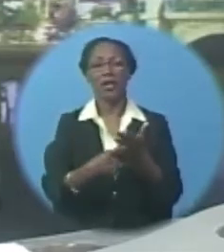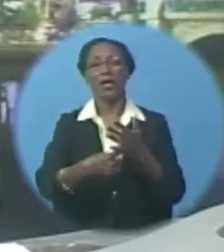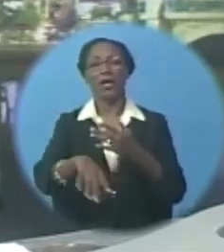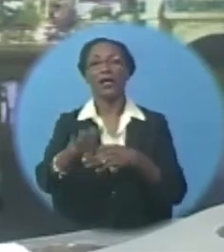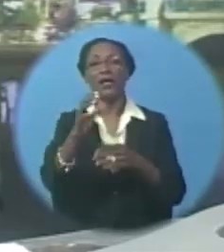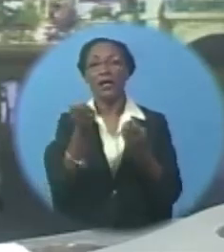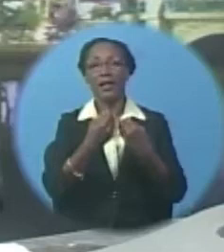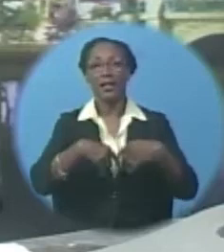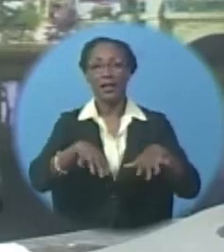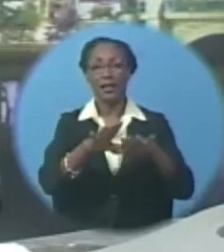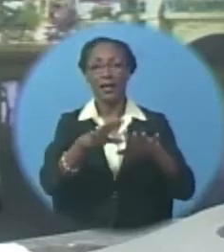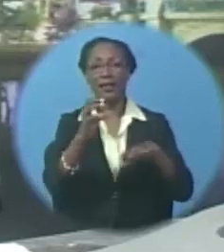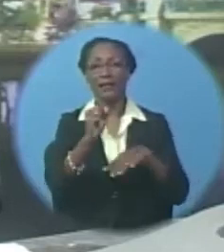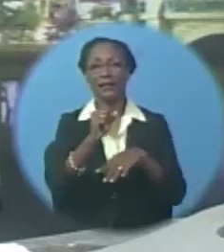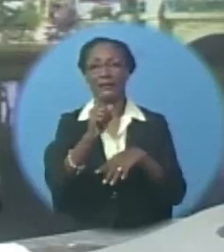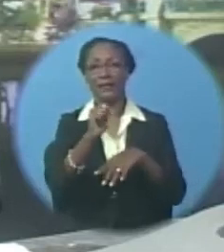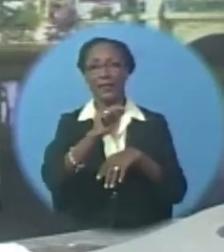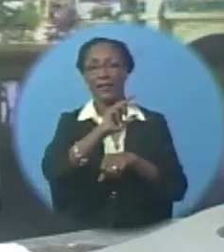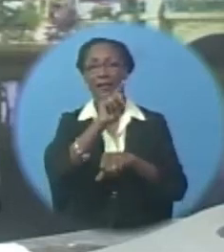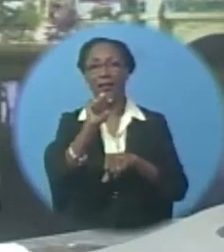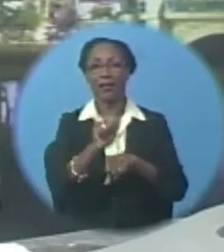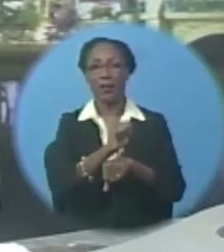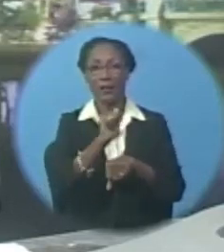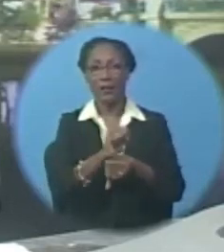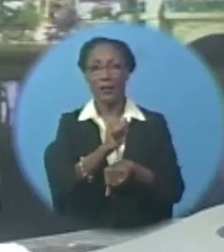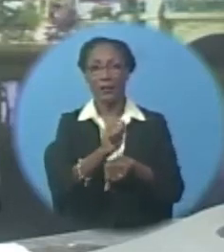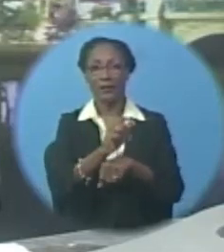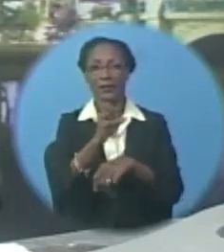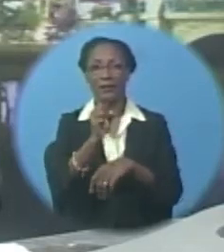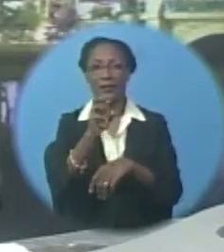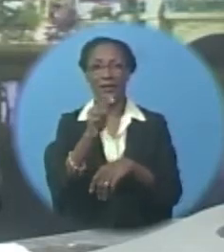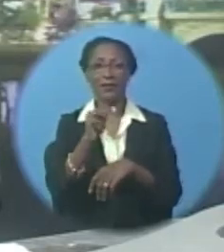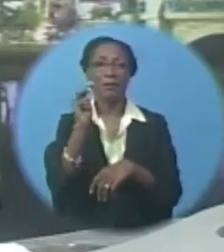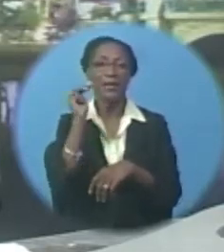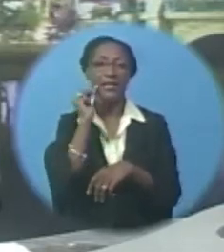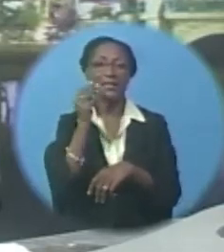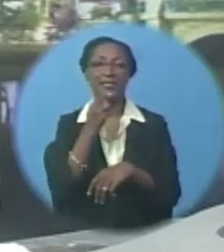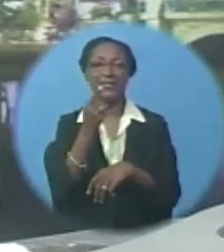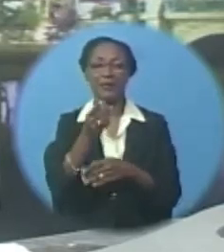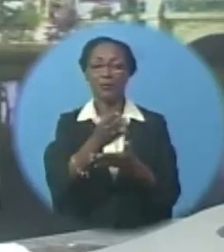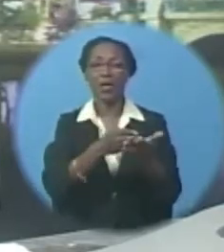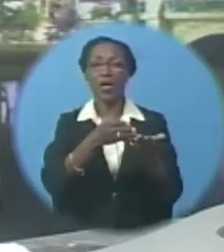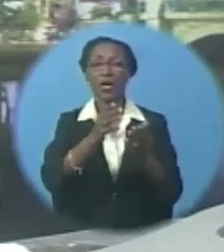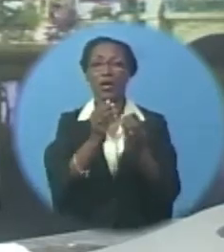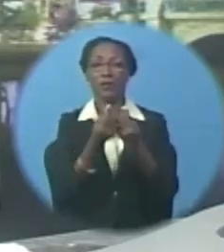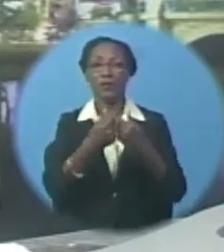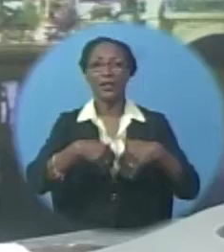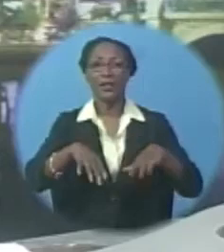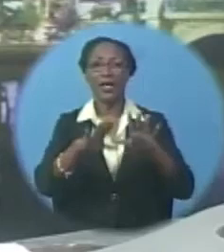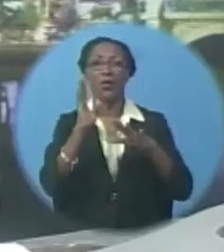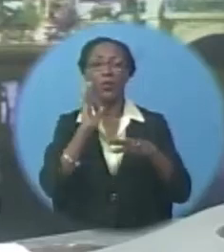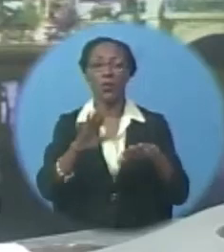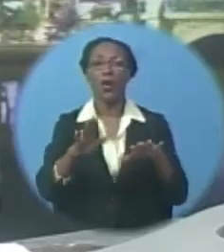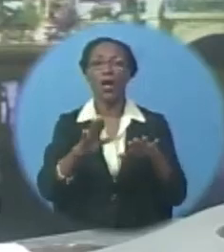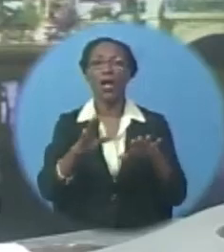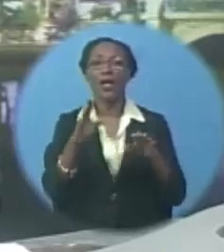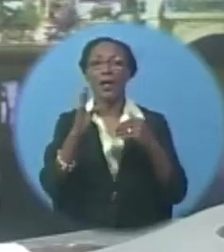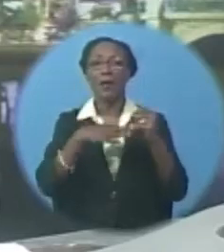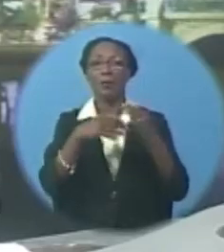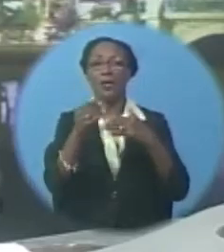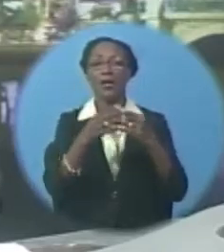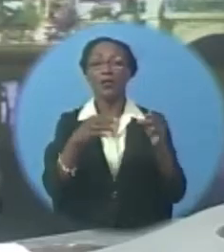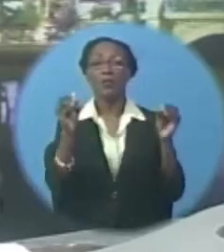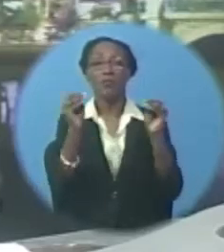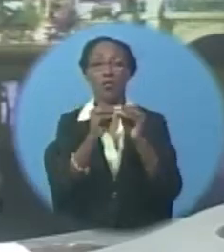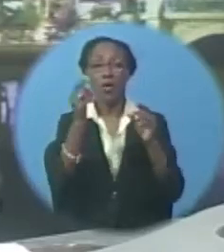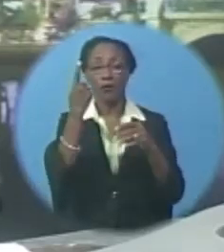Corporation. Senator McLean explains that a portion of the land will be used to expand the Arch Hall Fire Station. She says over the